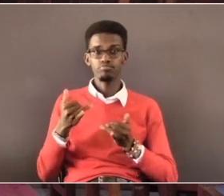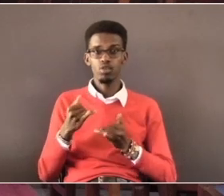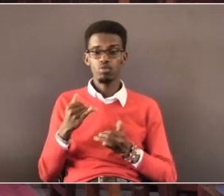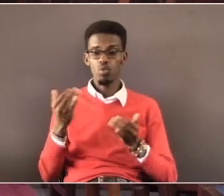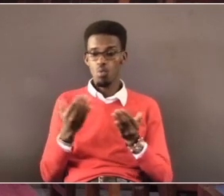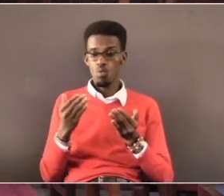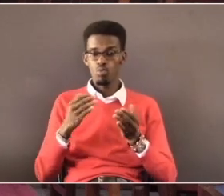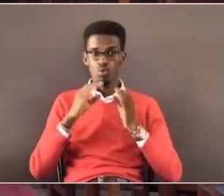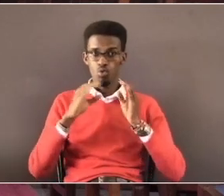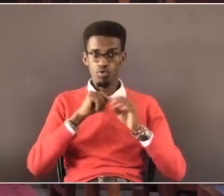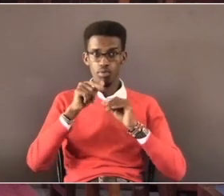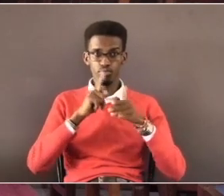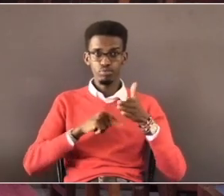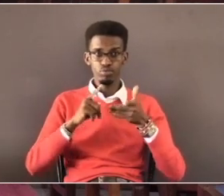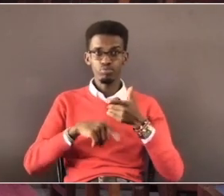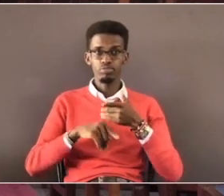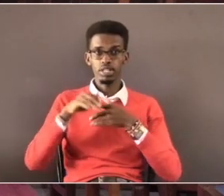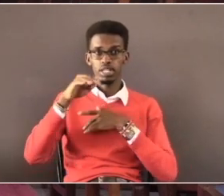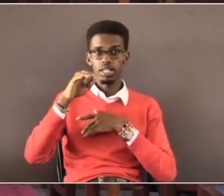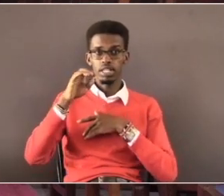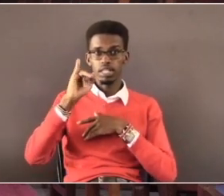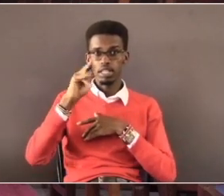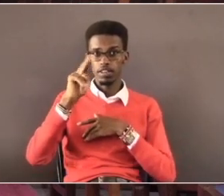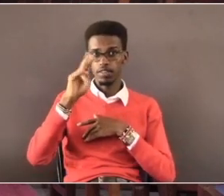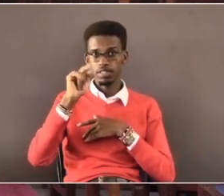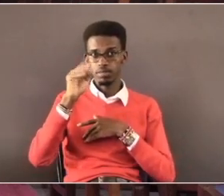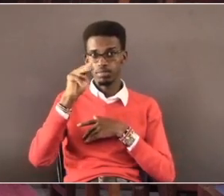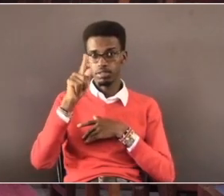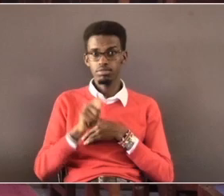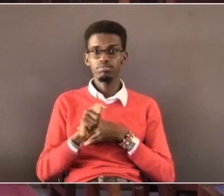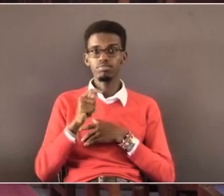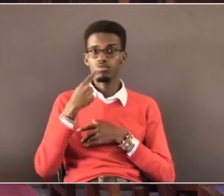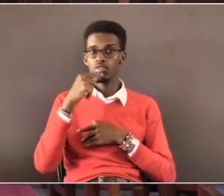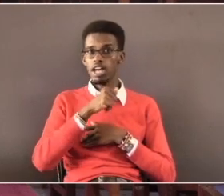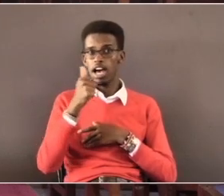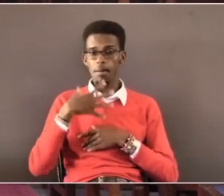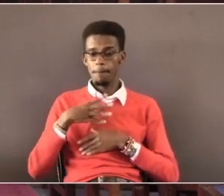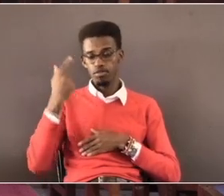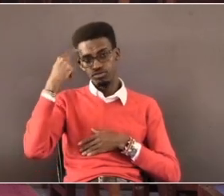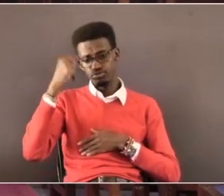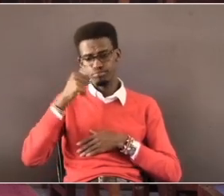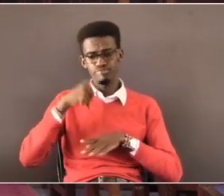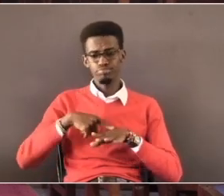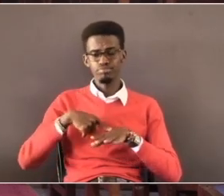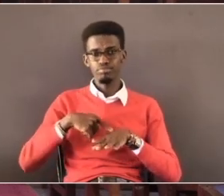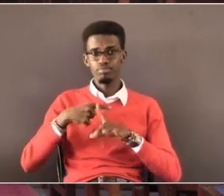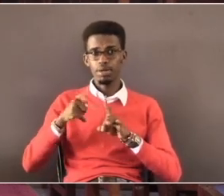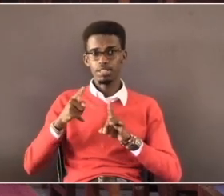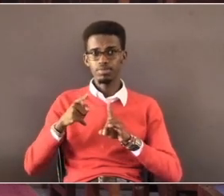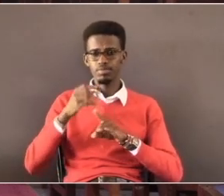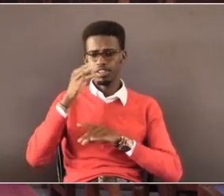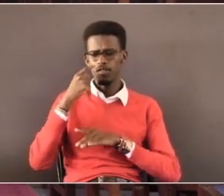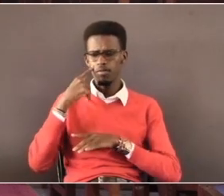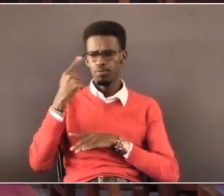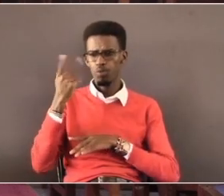talking about financial and investment boundaries. It's not about the others. That would be for another day. But if you